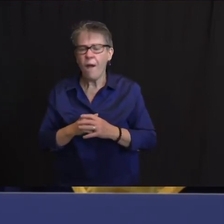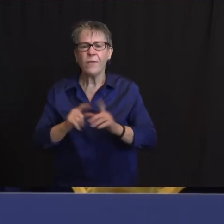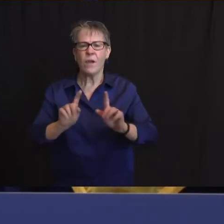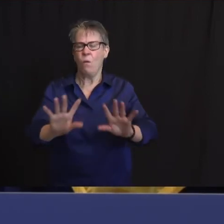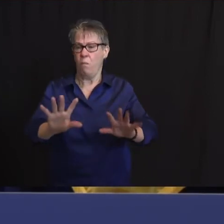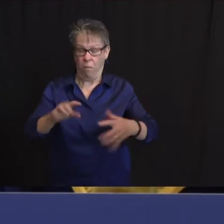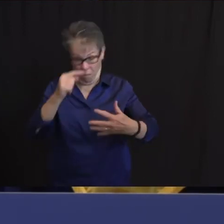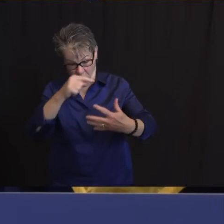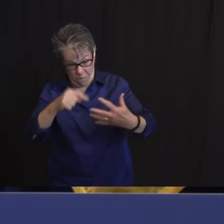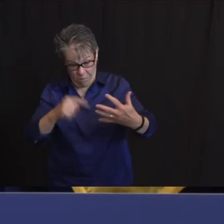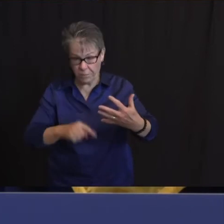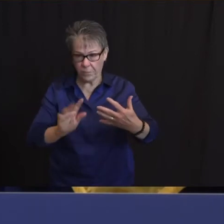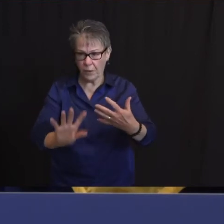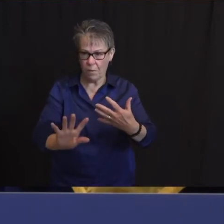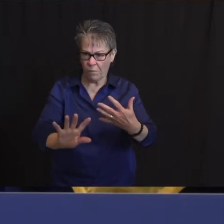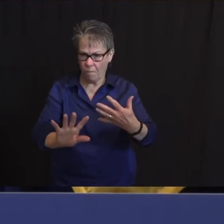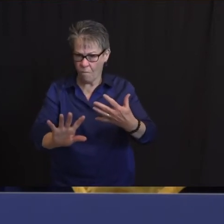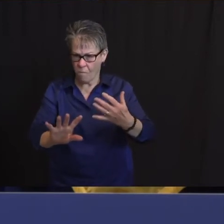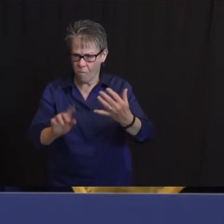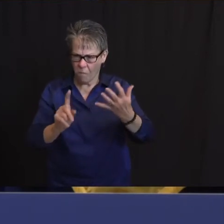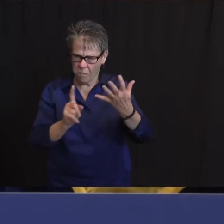Rather accusatory on that last question, Judy.